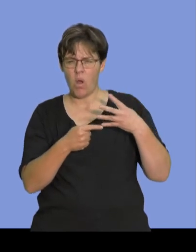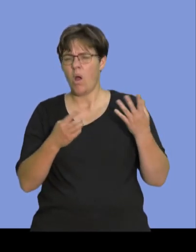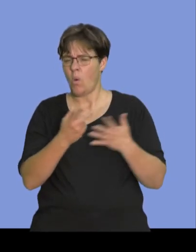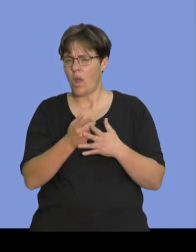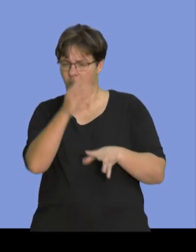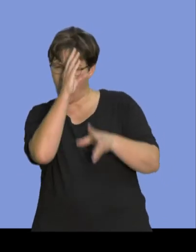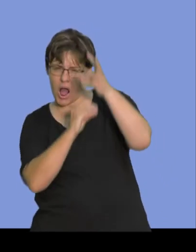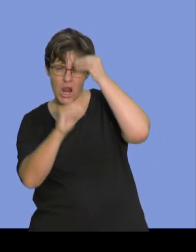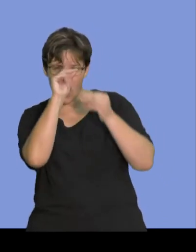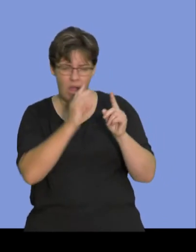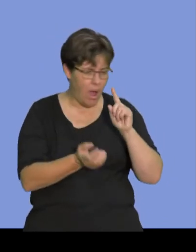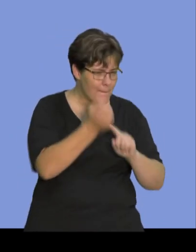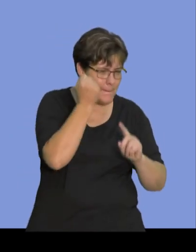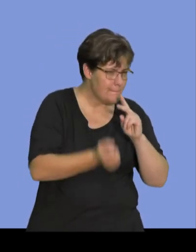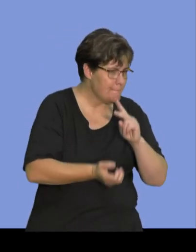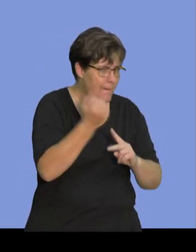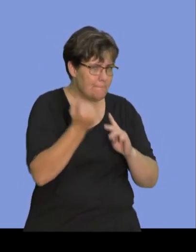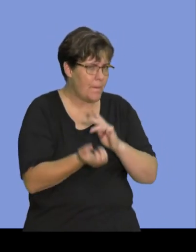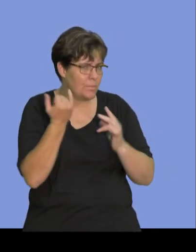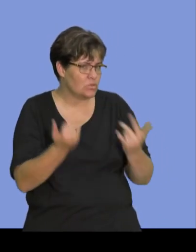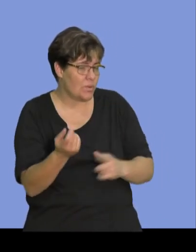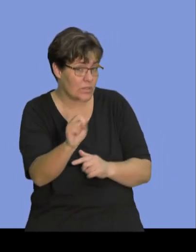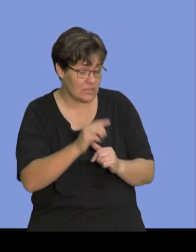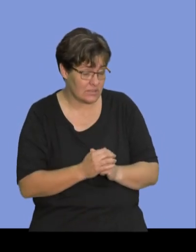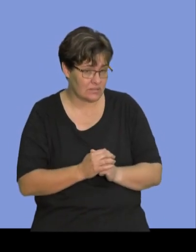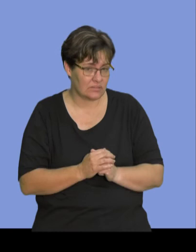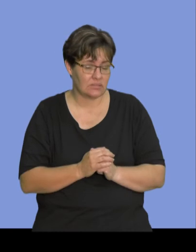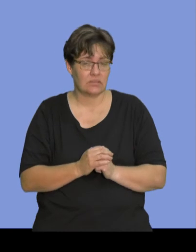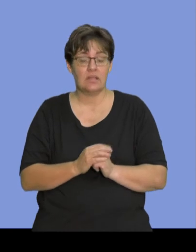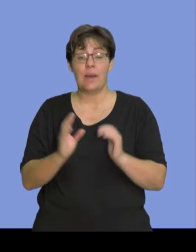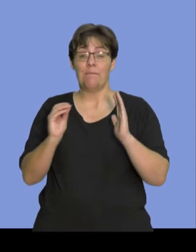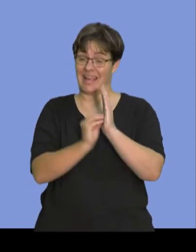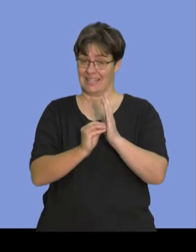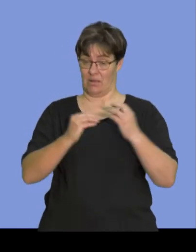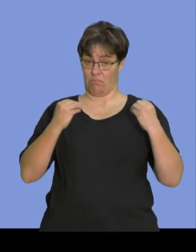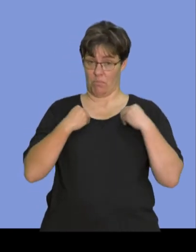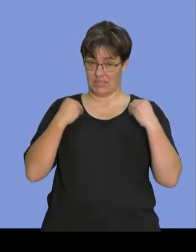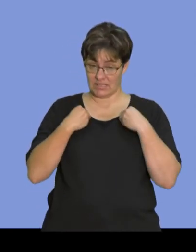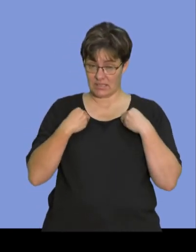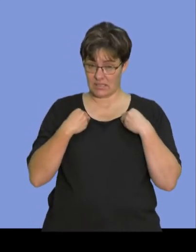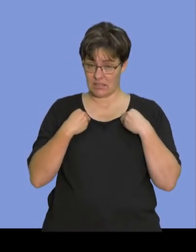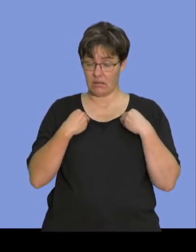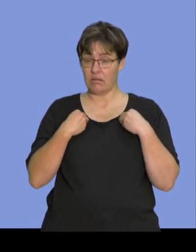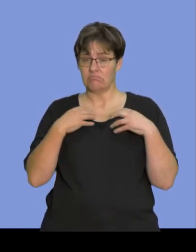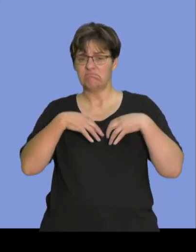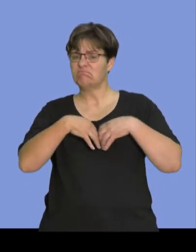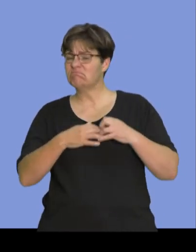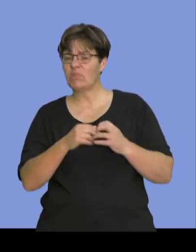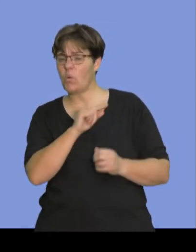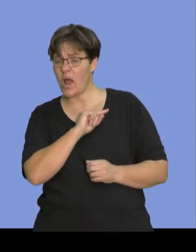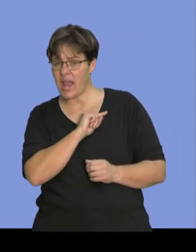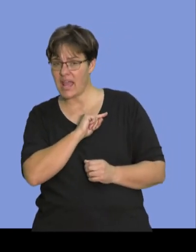you know, facts that we managed to discover in today's discussion? Is that the magnetic properties of the is